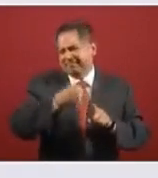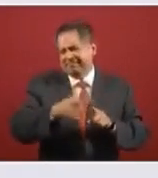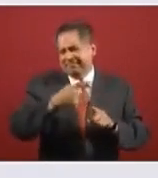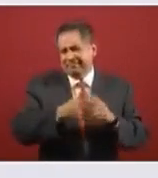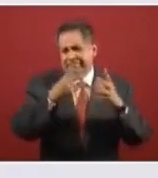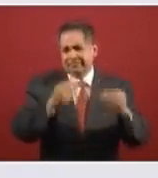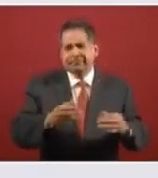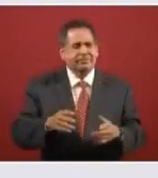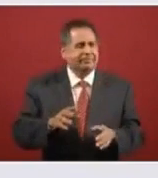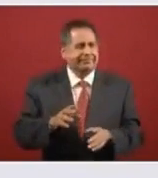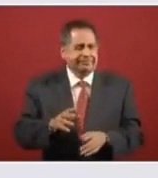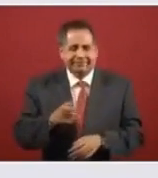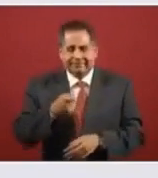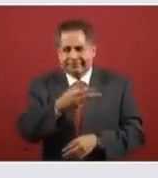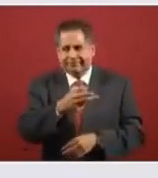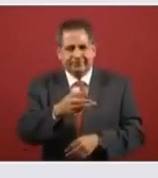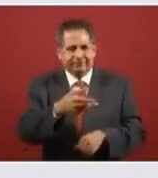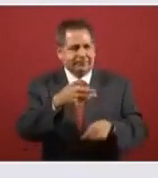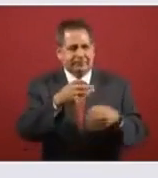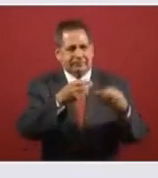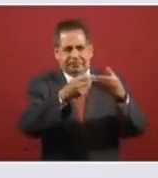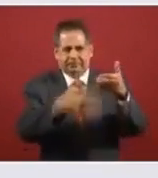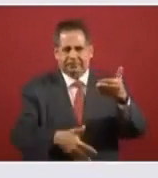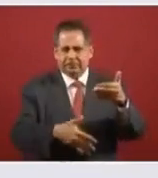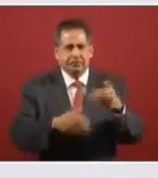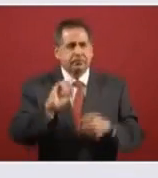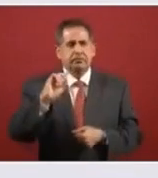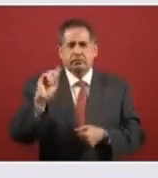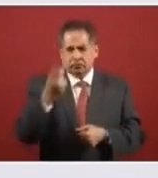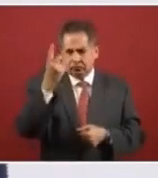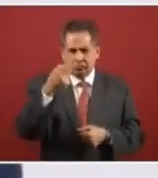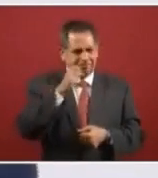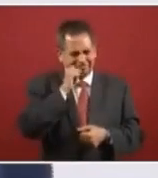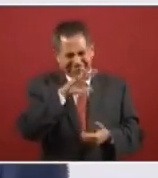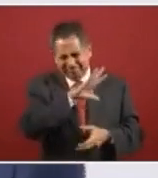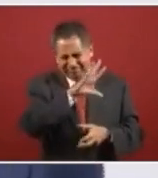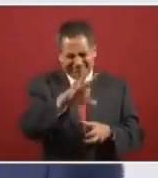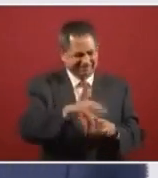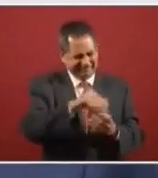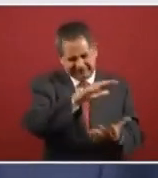planes and numbers dollars